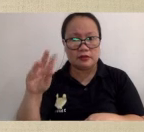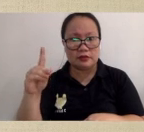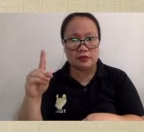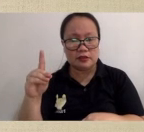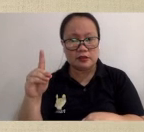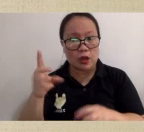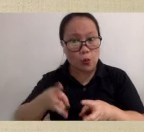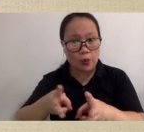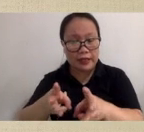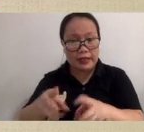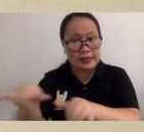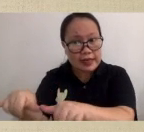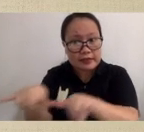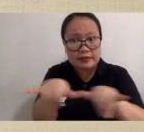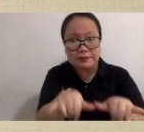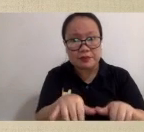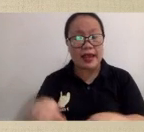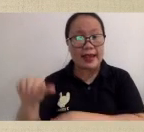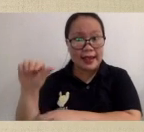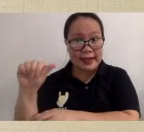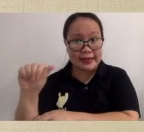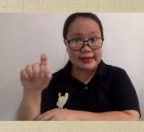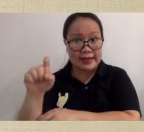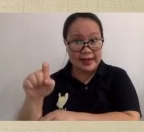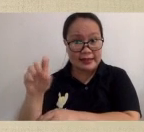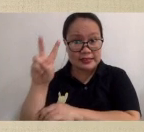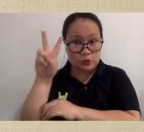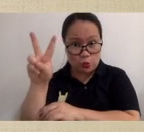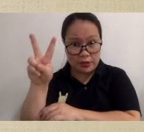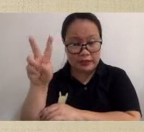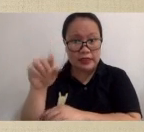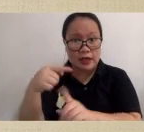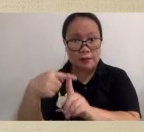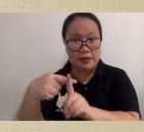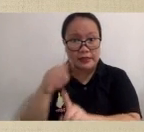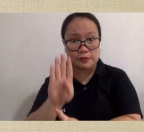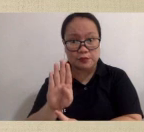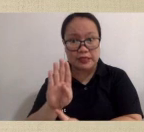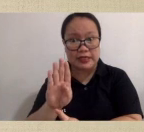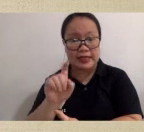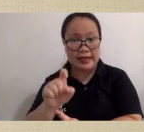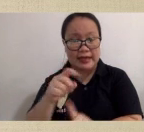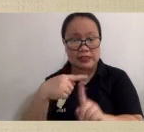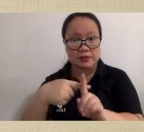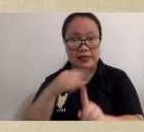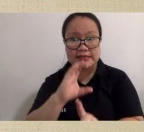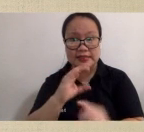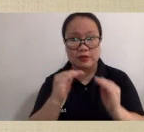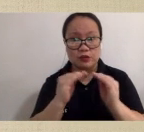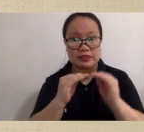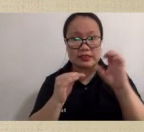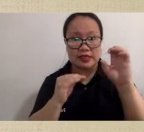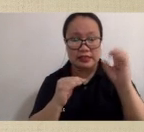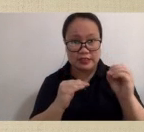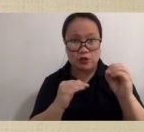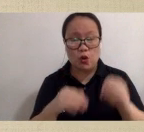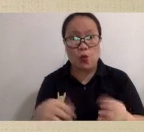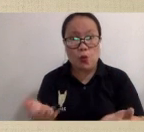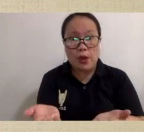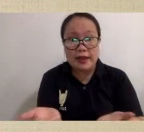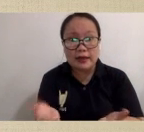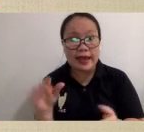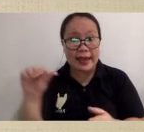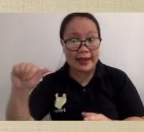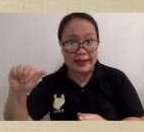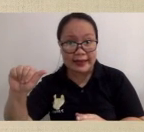have ax squared plus bx plus c equals 0, where a, b, and c